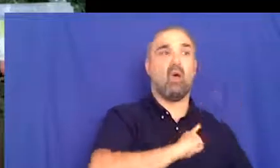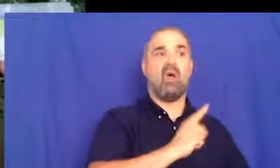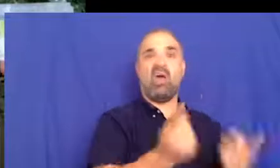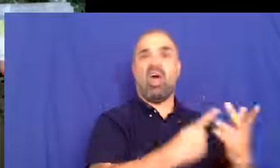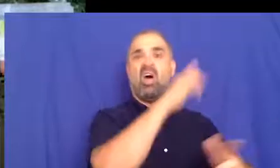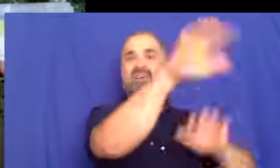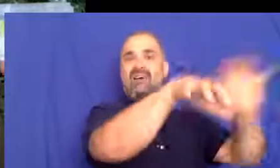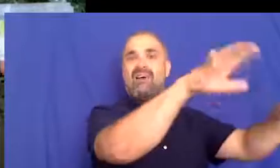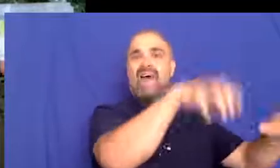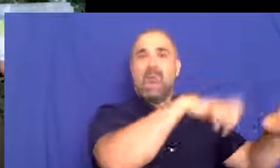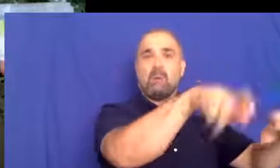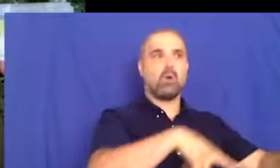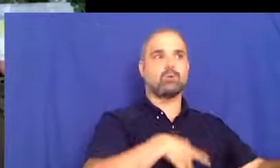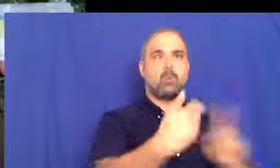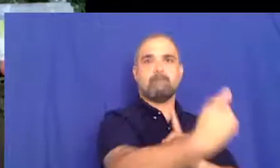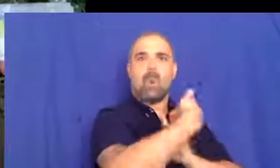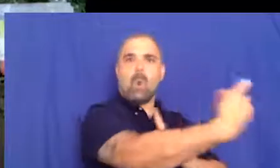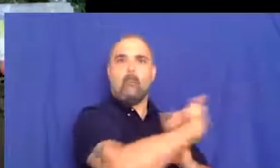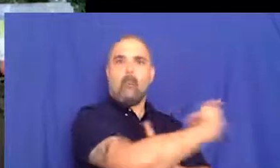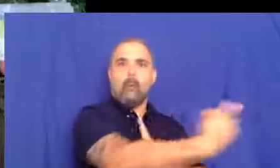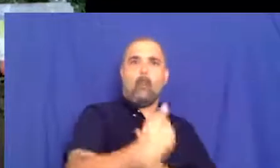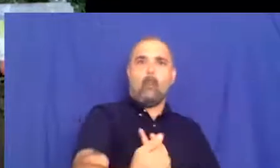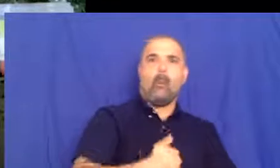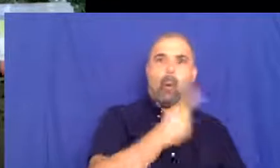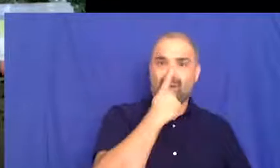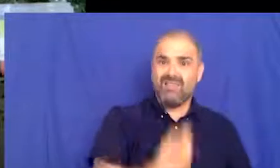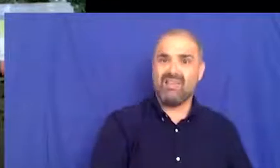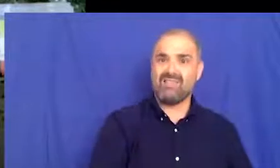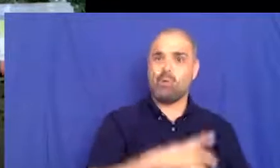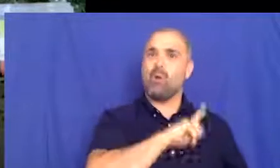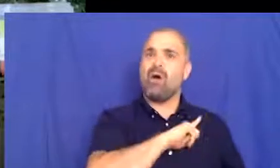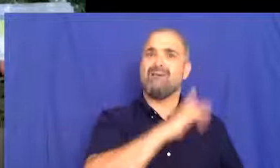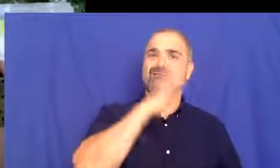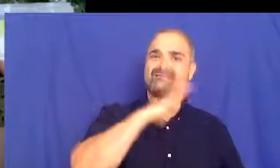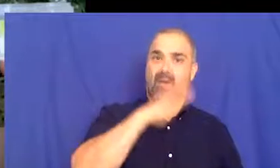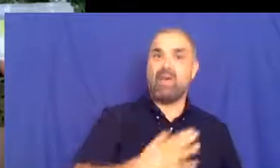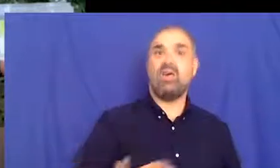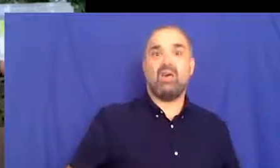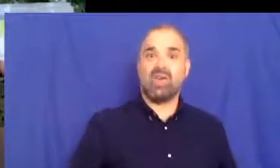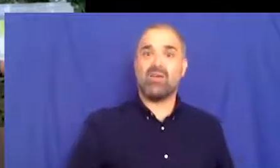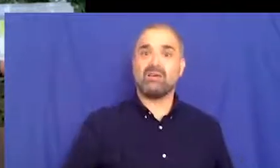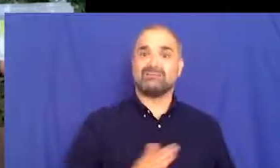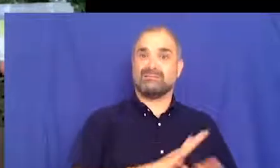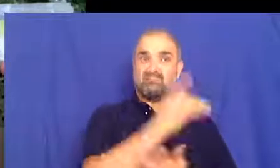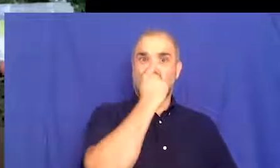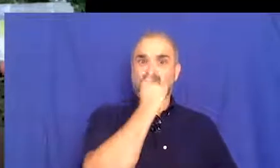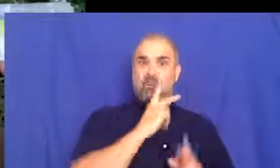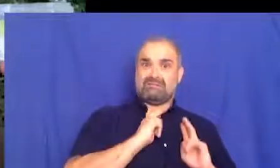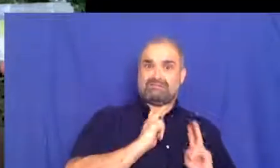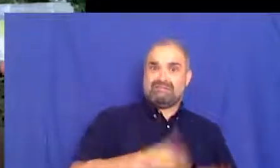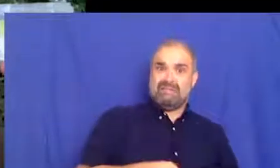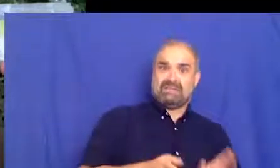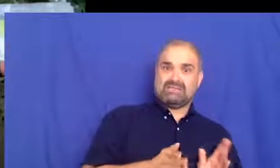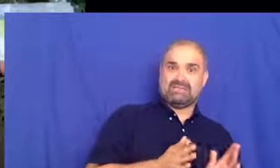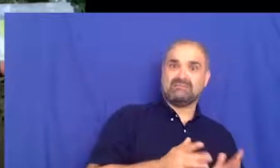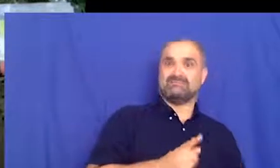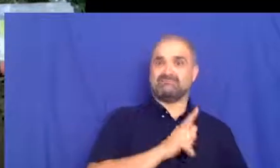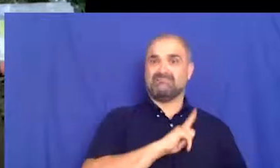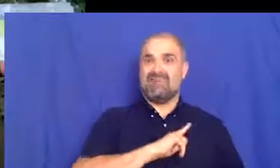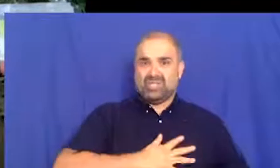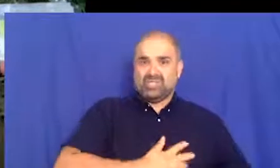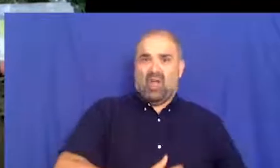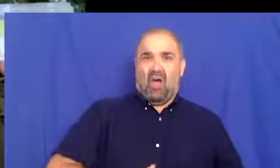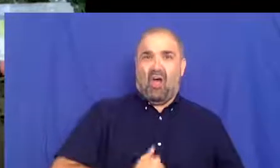it's a very pungent odour, and it's not hard to not detect, basically. So the animal might very well starve to death,